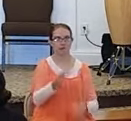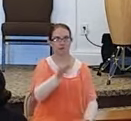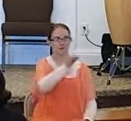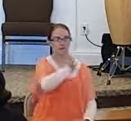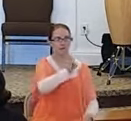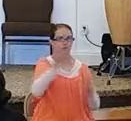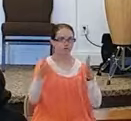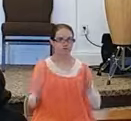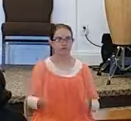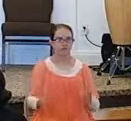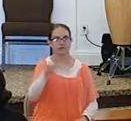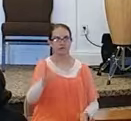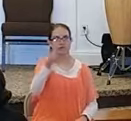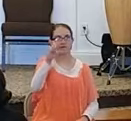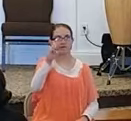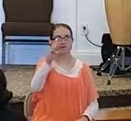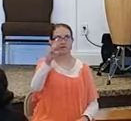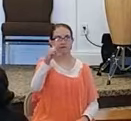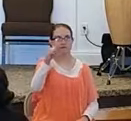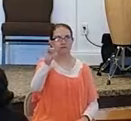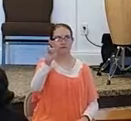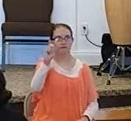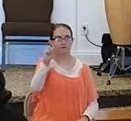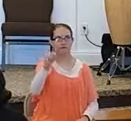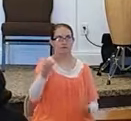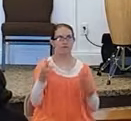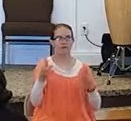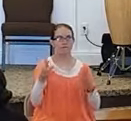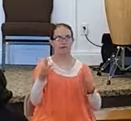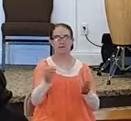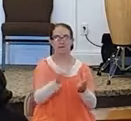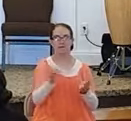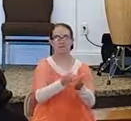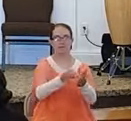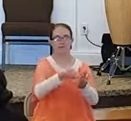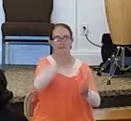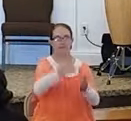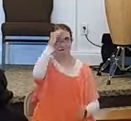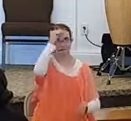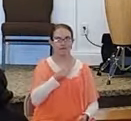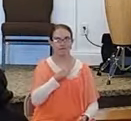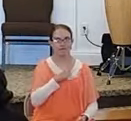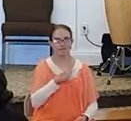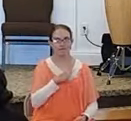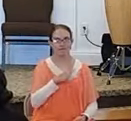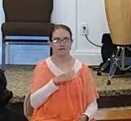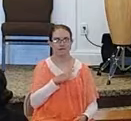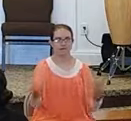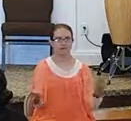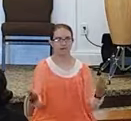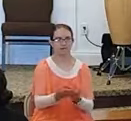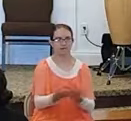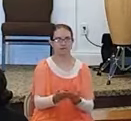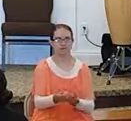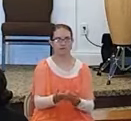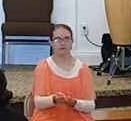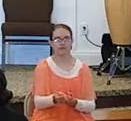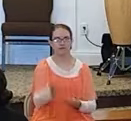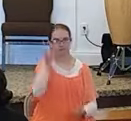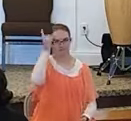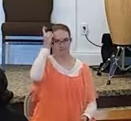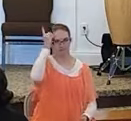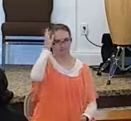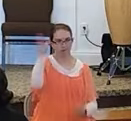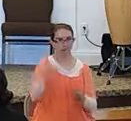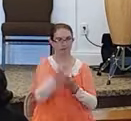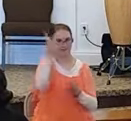had, was a Legion. Okay? Several thousand men in a Legion. And here are these demons. All